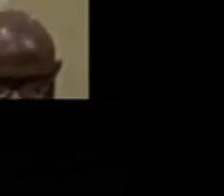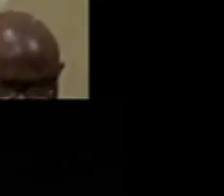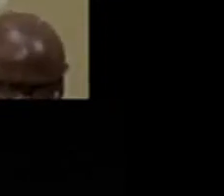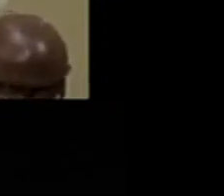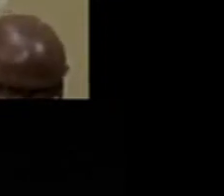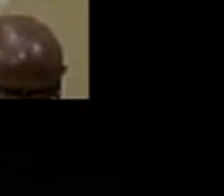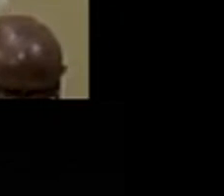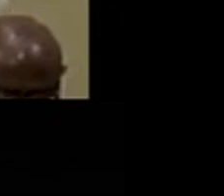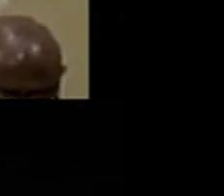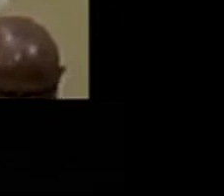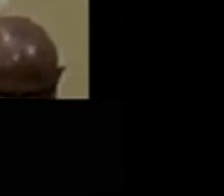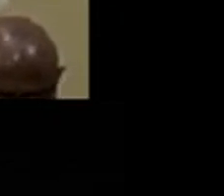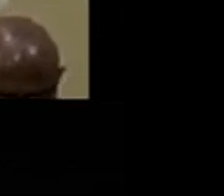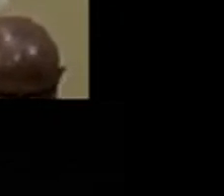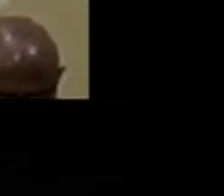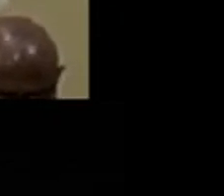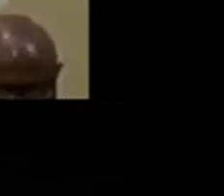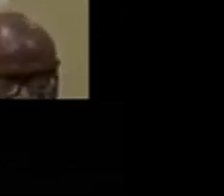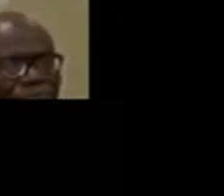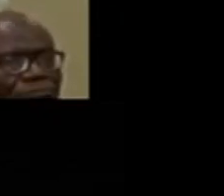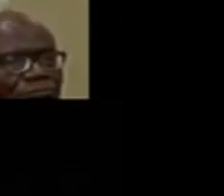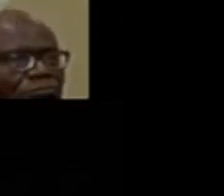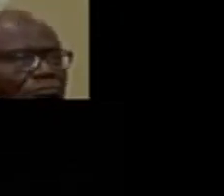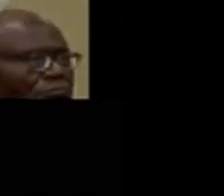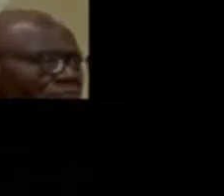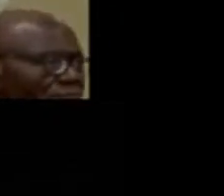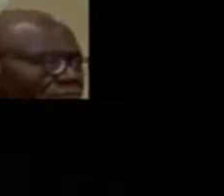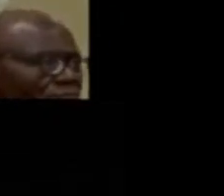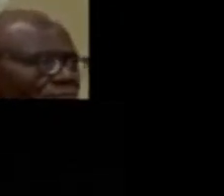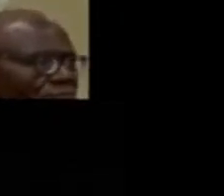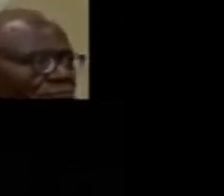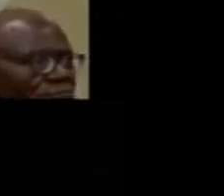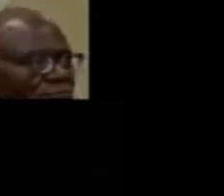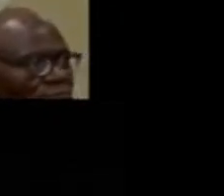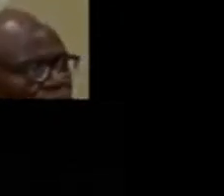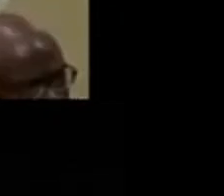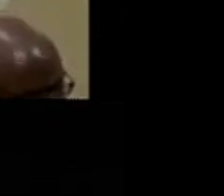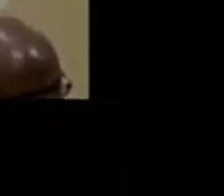leads home the way.